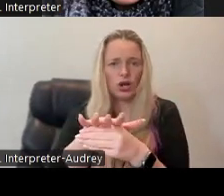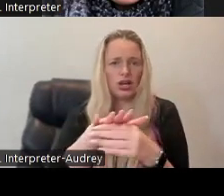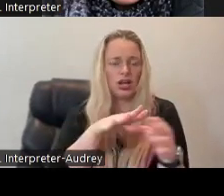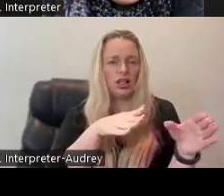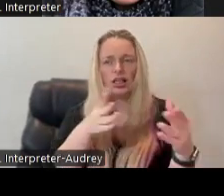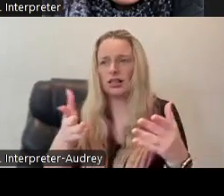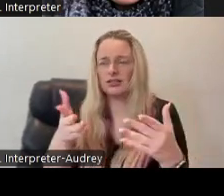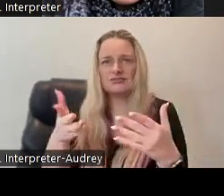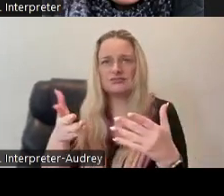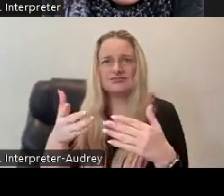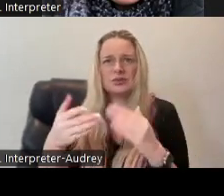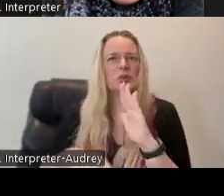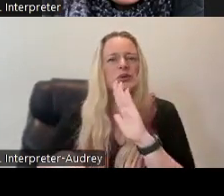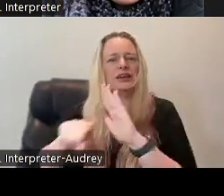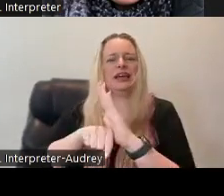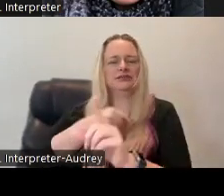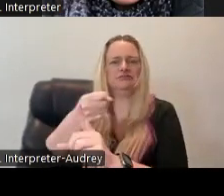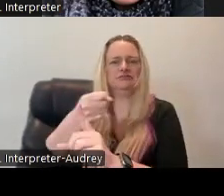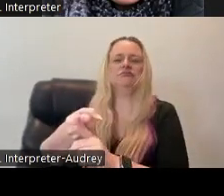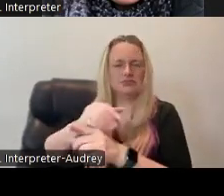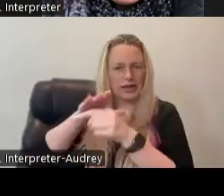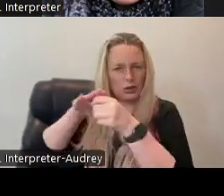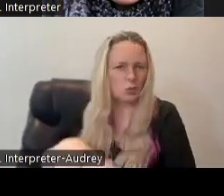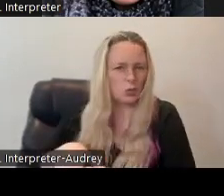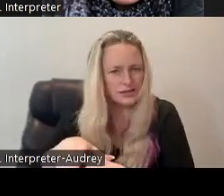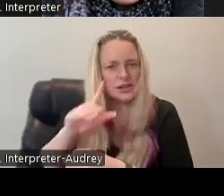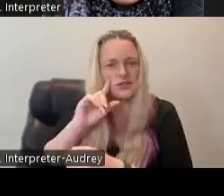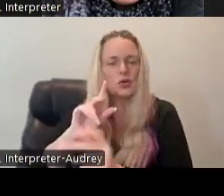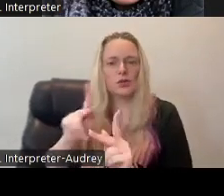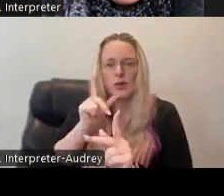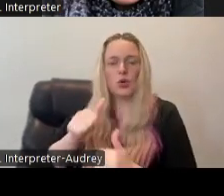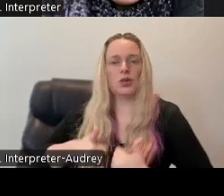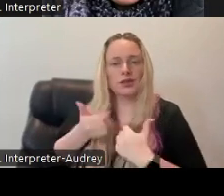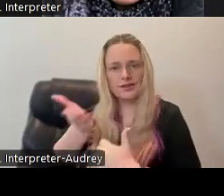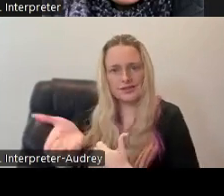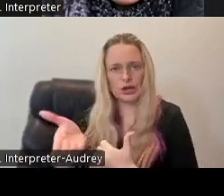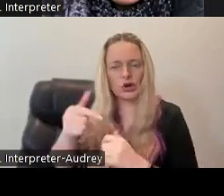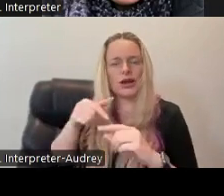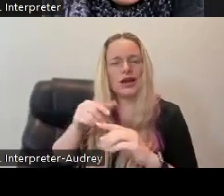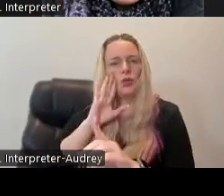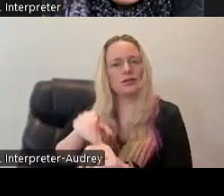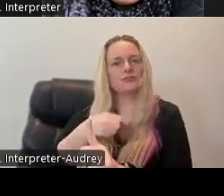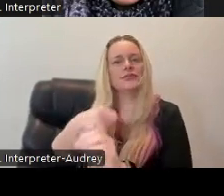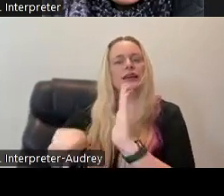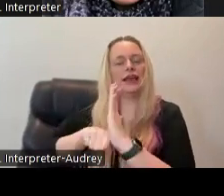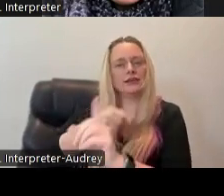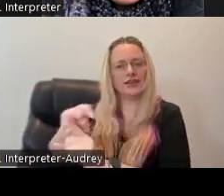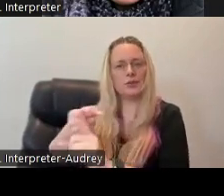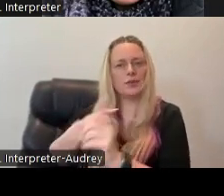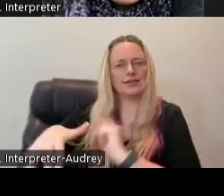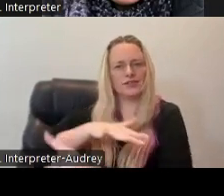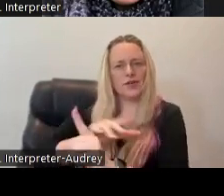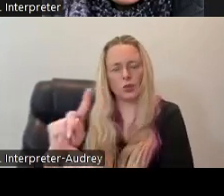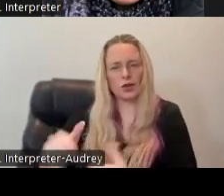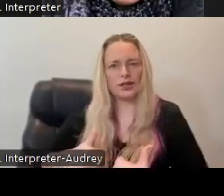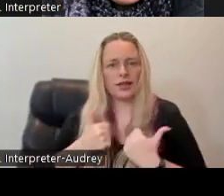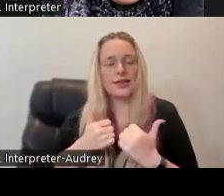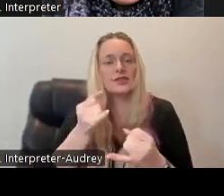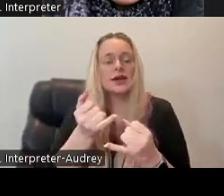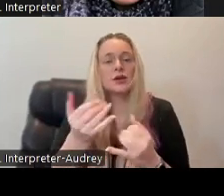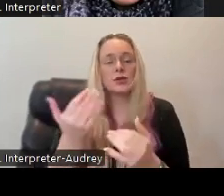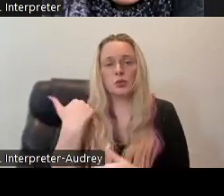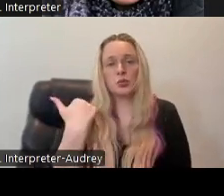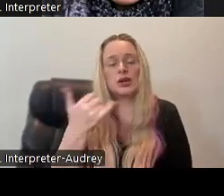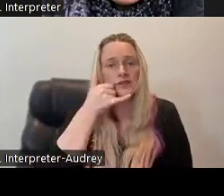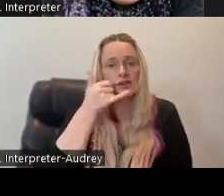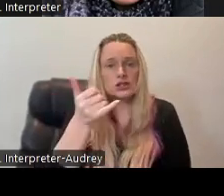prove massively oppressive to the people who live here and the environment in which they live. The last caller in favor of the casino mentioned